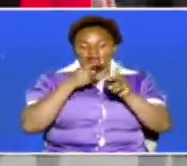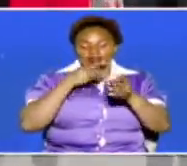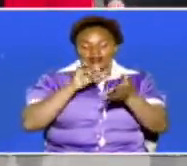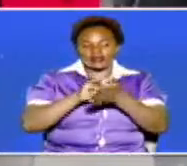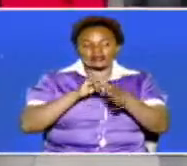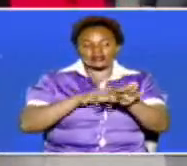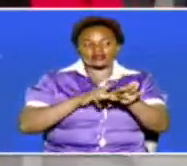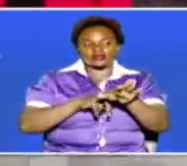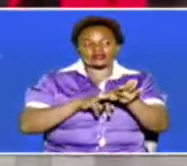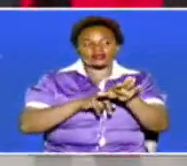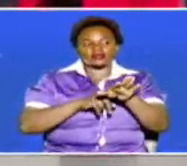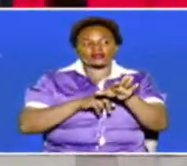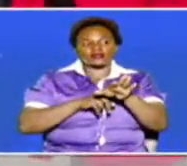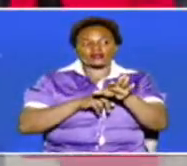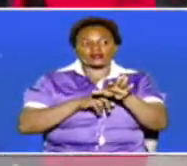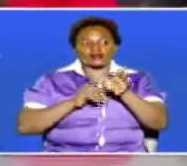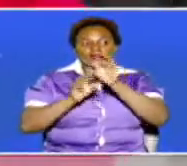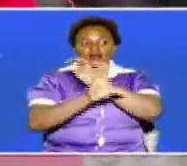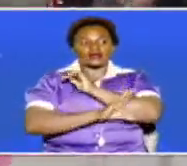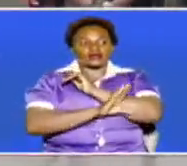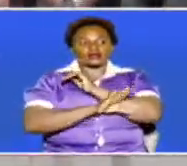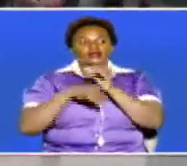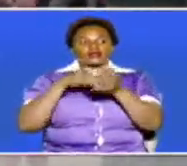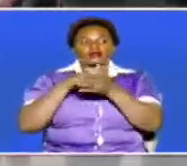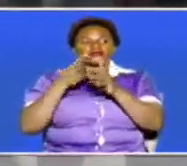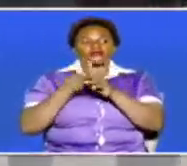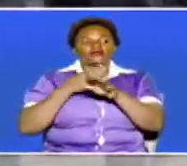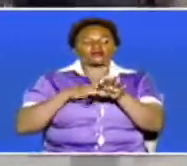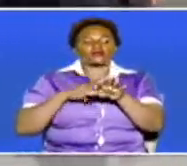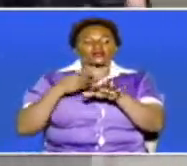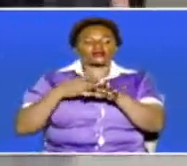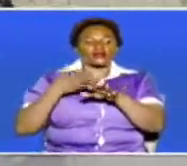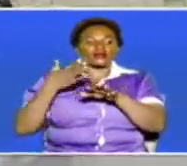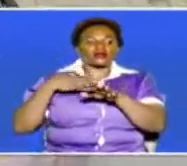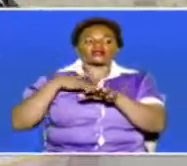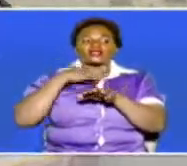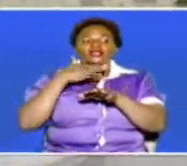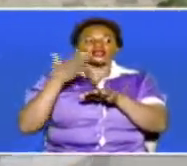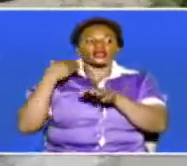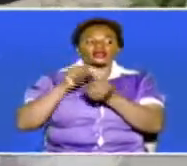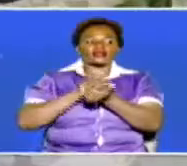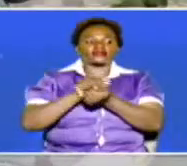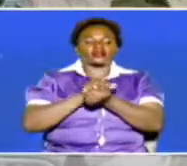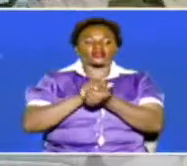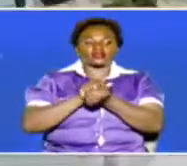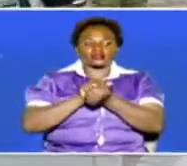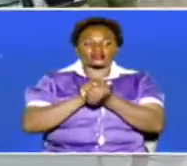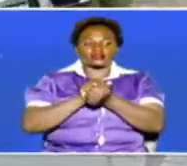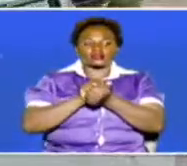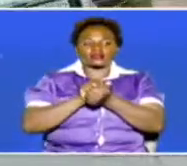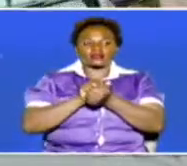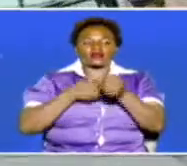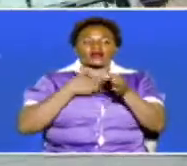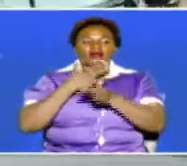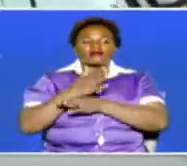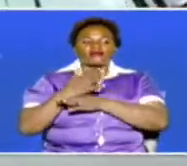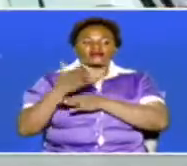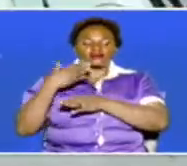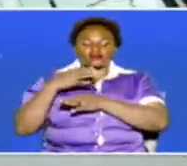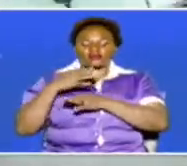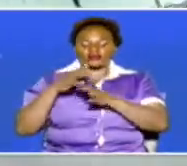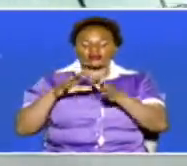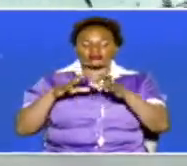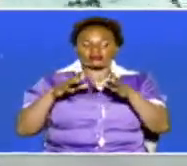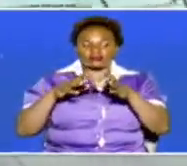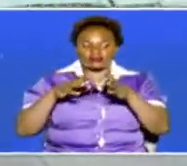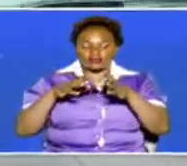of the somber mood the country has been in since his passing last Friday. And after the former first family